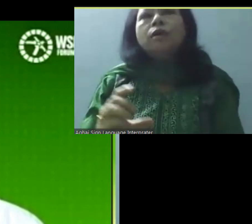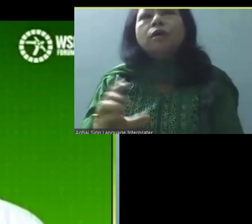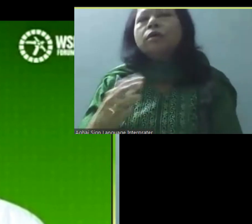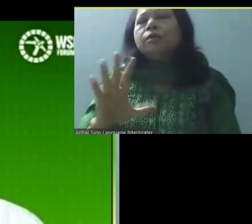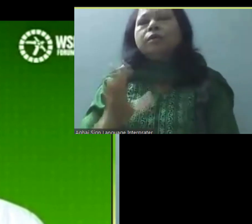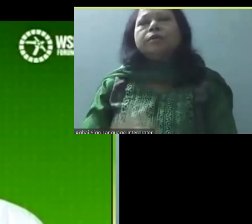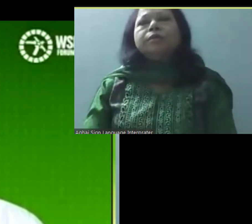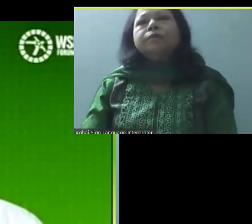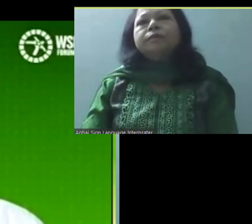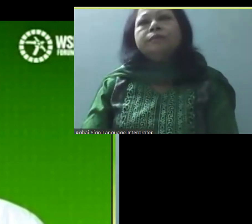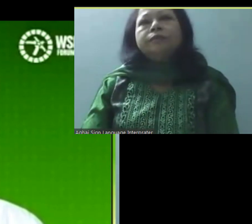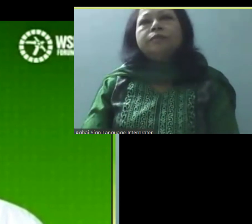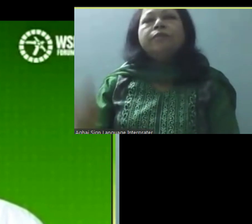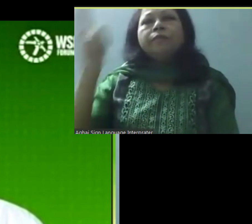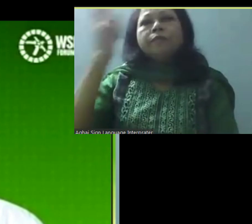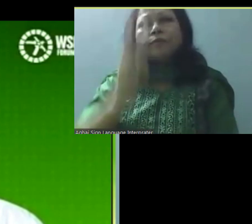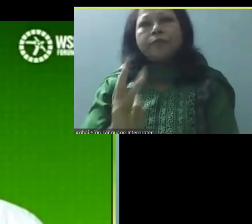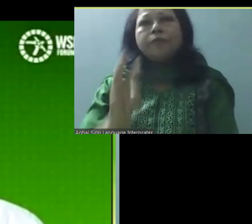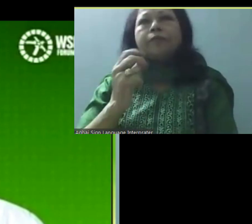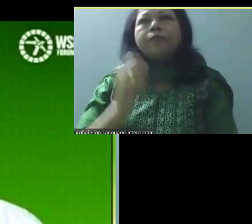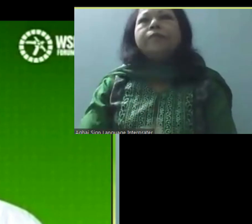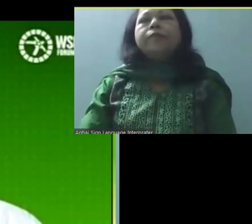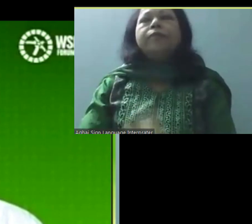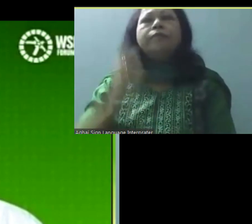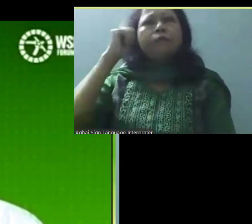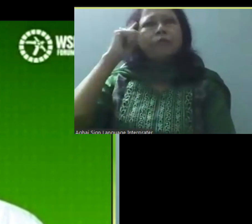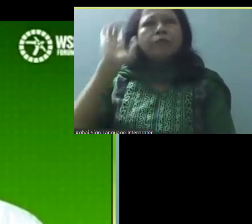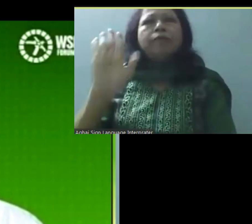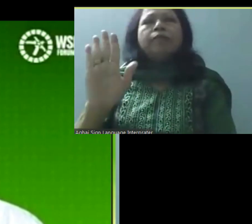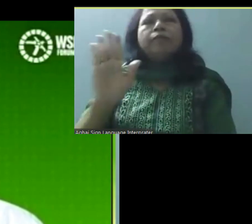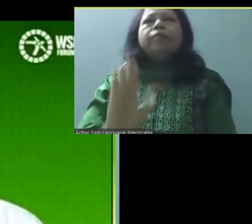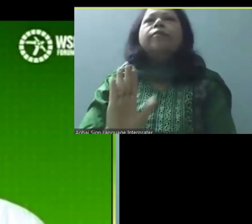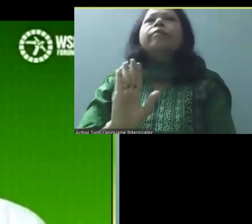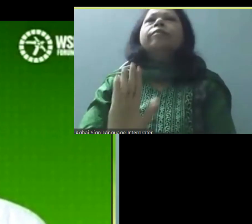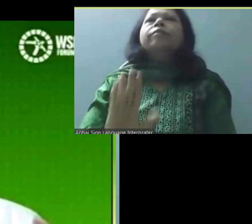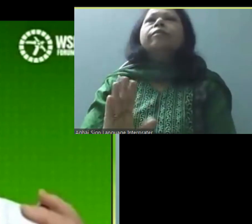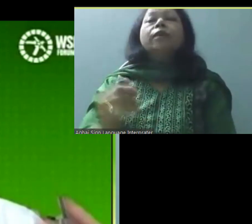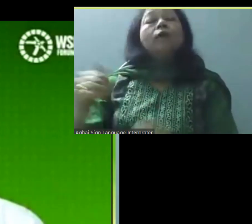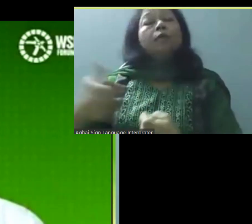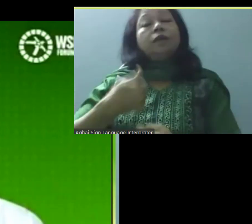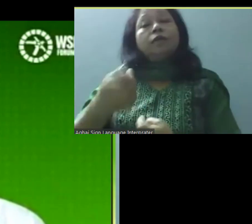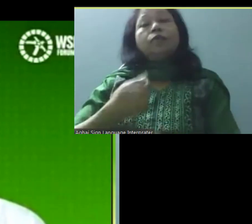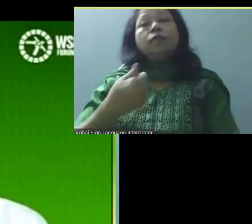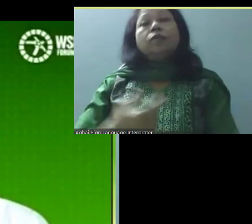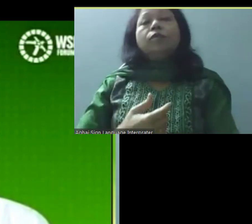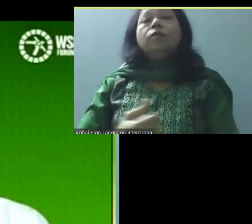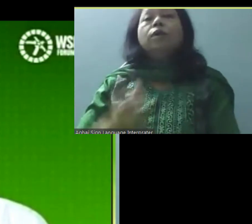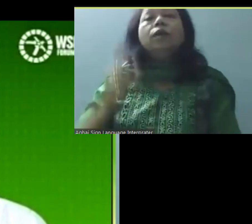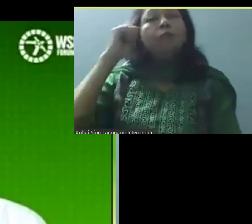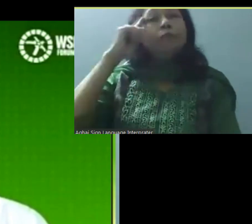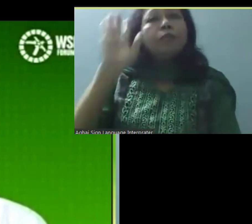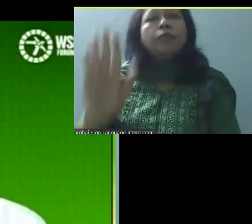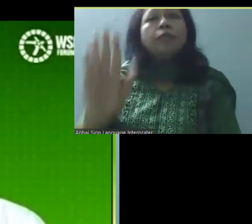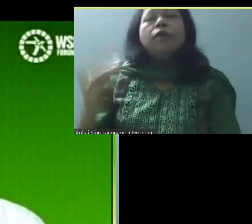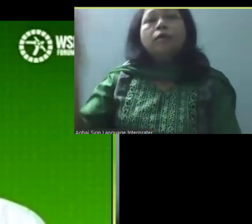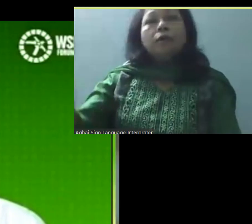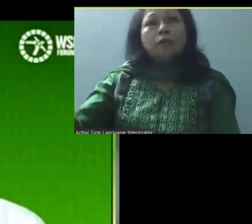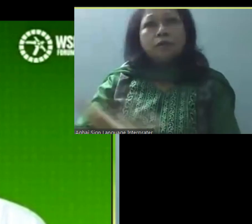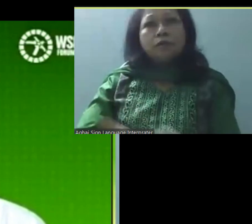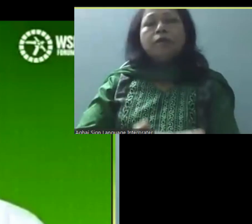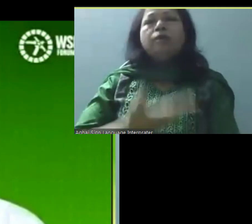marginalized. Secondly, I think a real lesson that we've learned is that we need to ensure that there are new